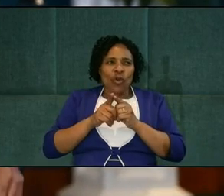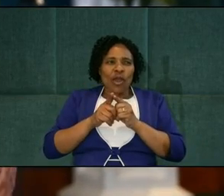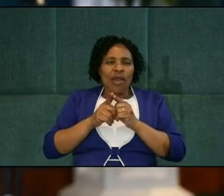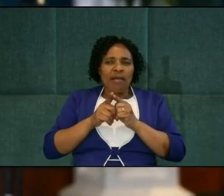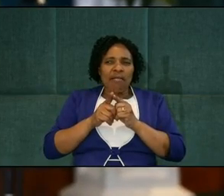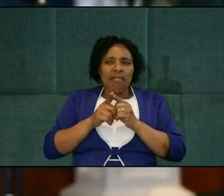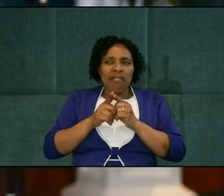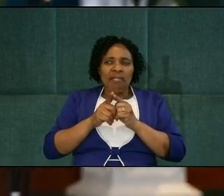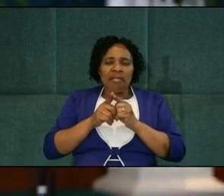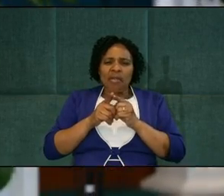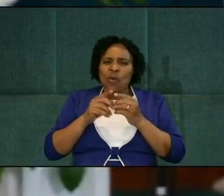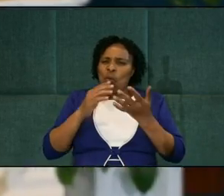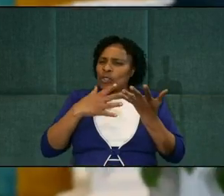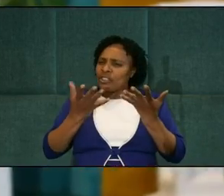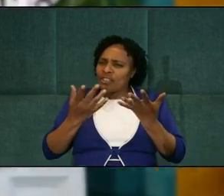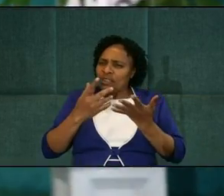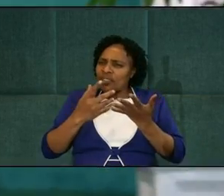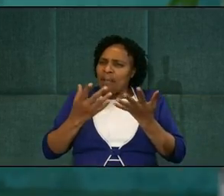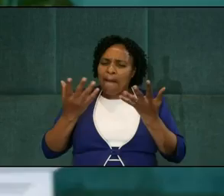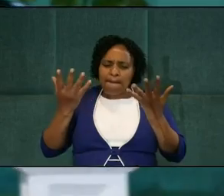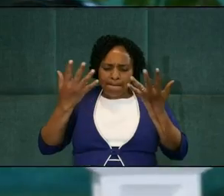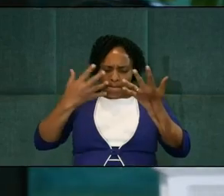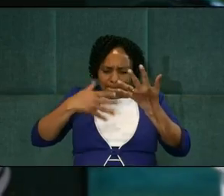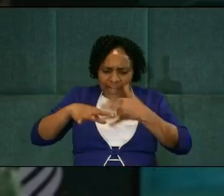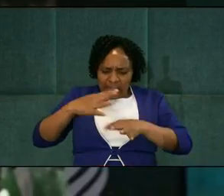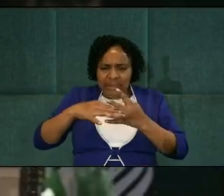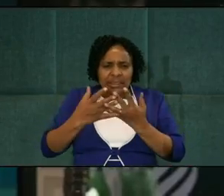mixed multitude. What's that?